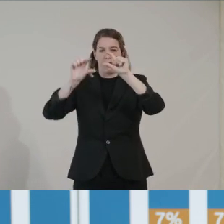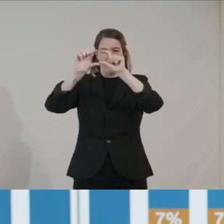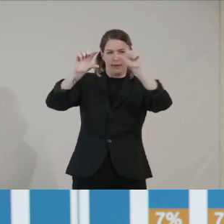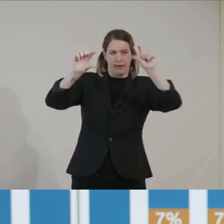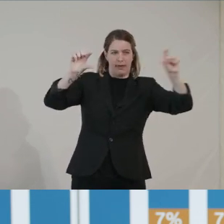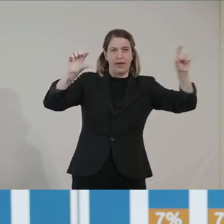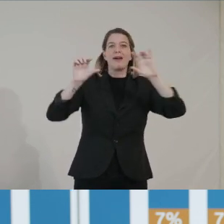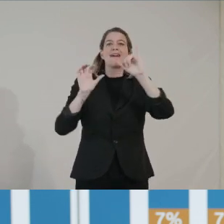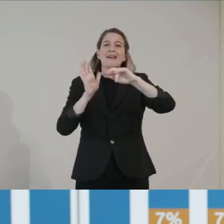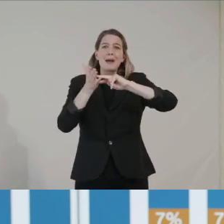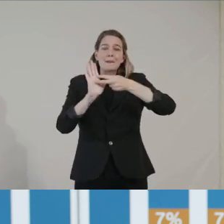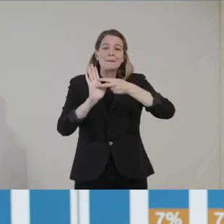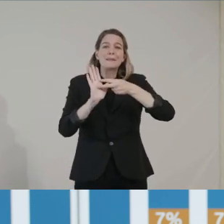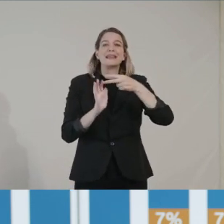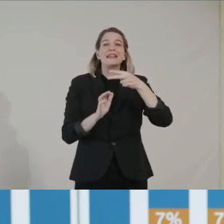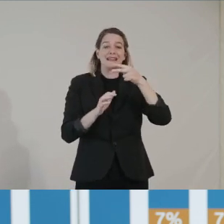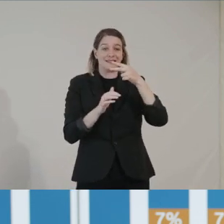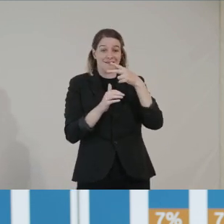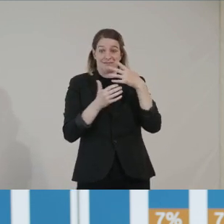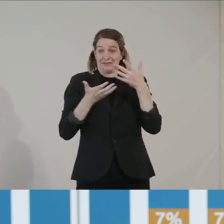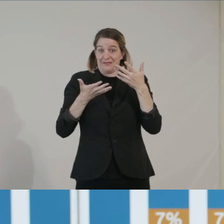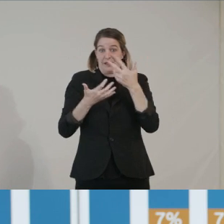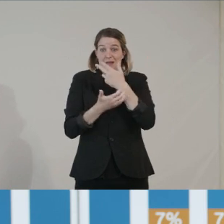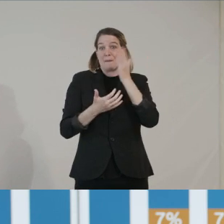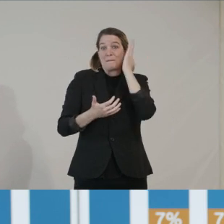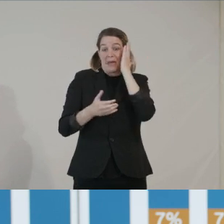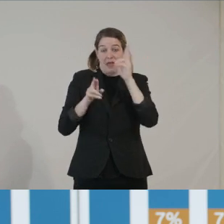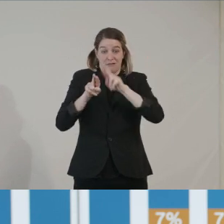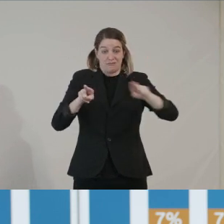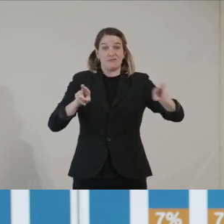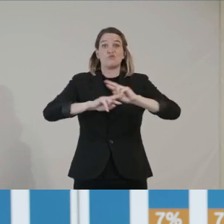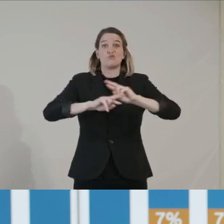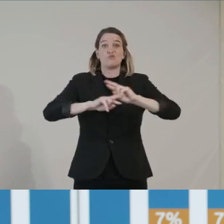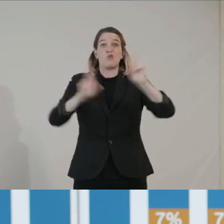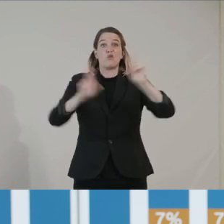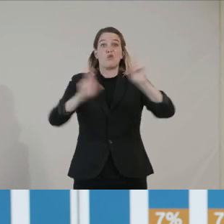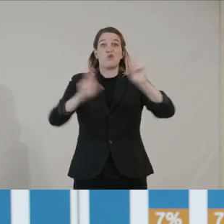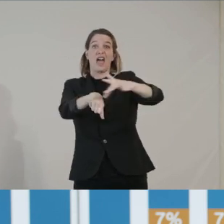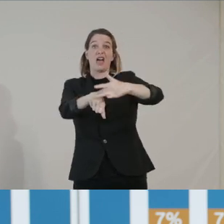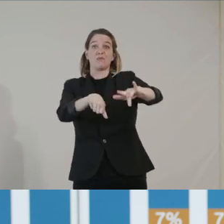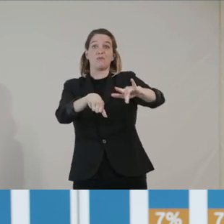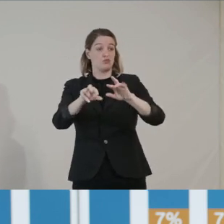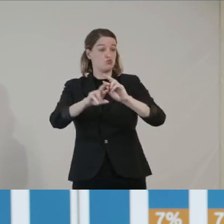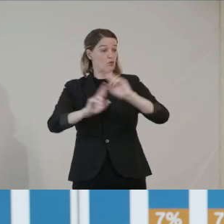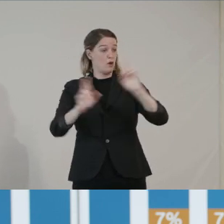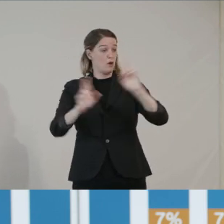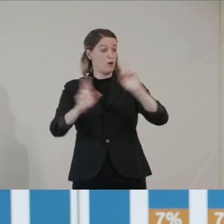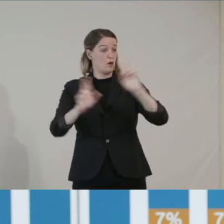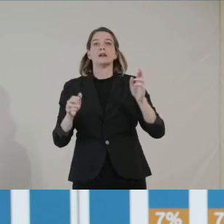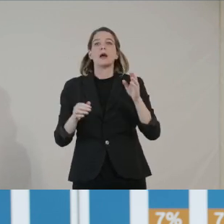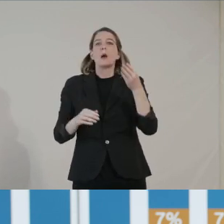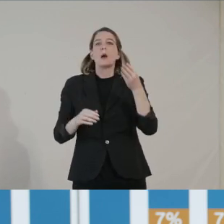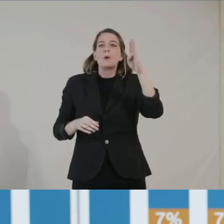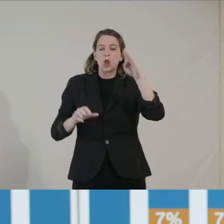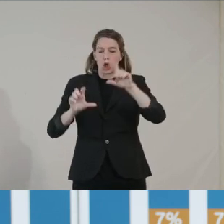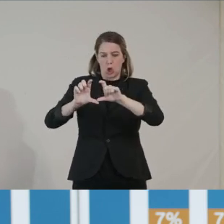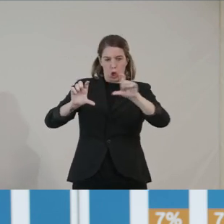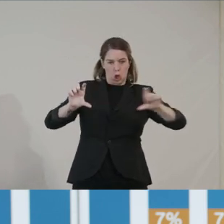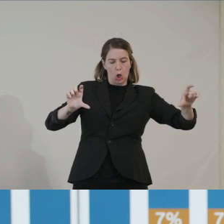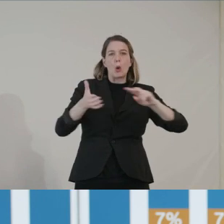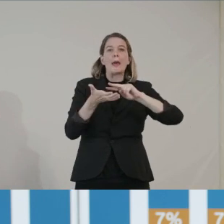The blue represents inpatient beds in use. And the orange represents